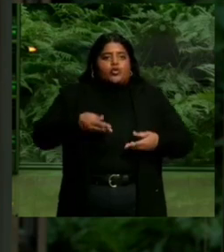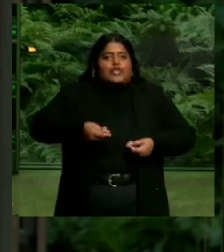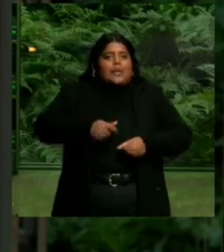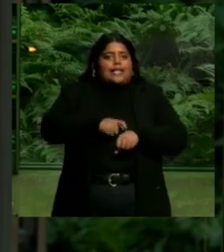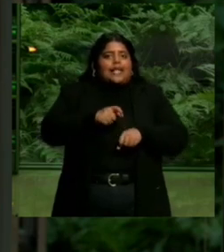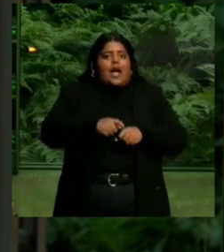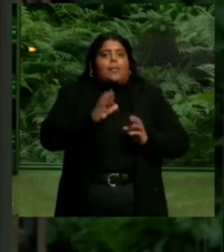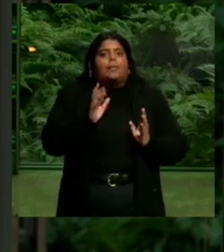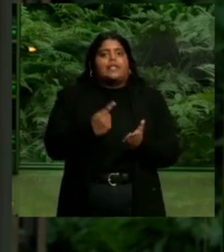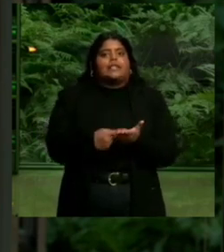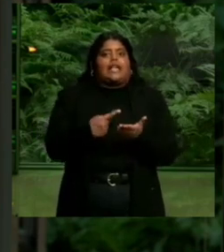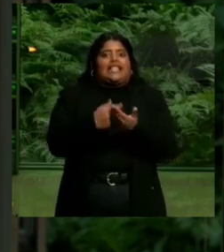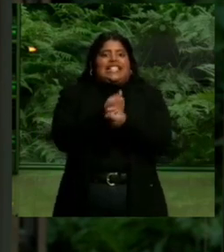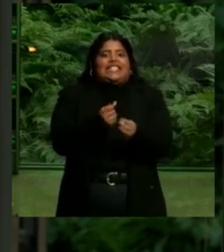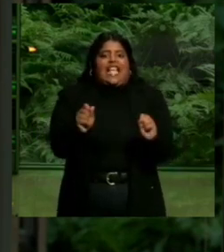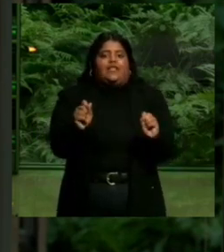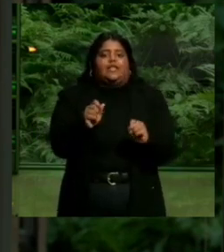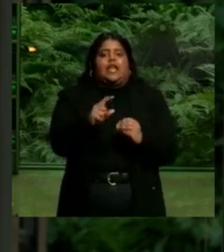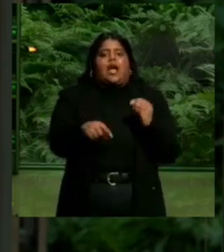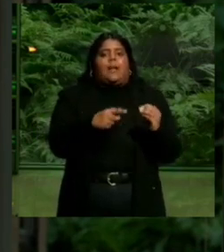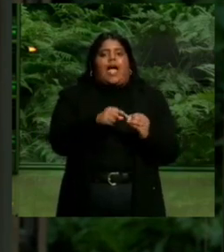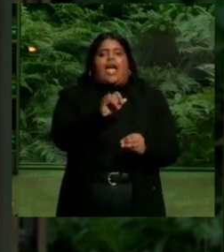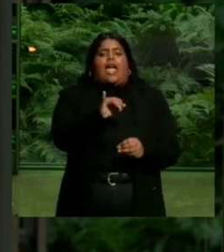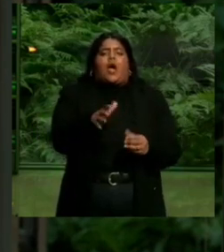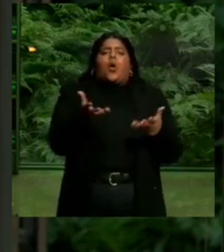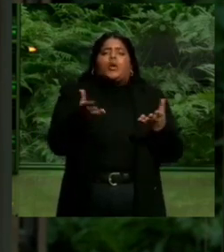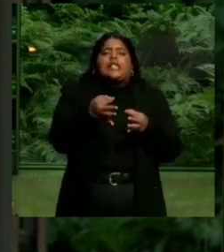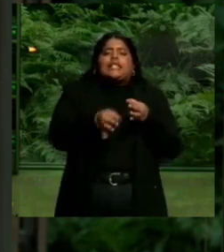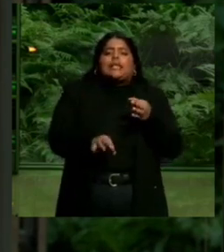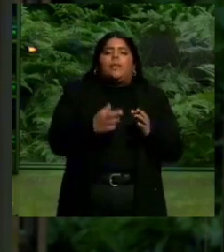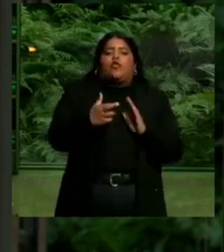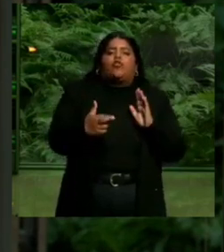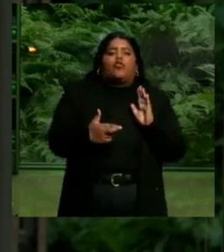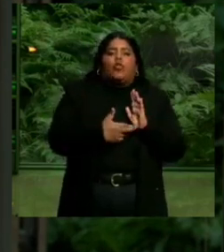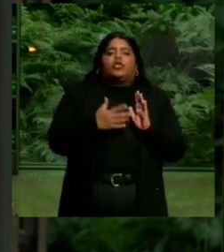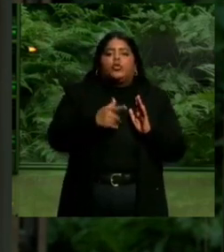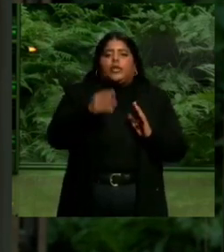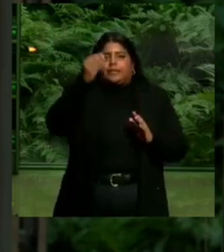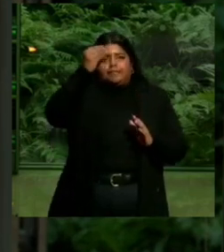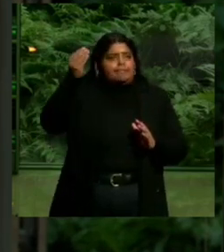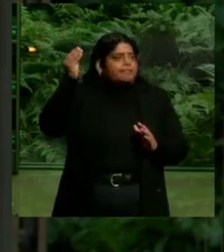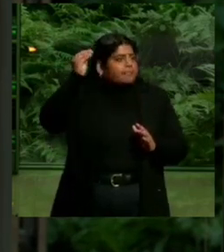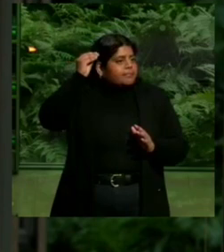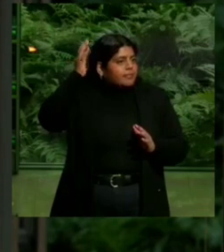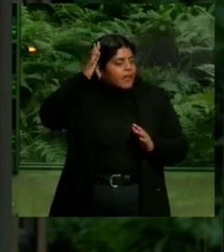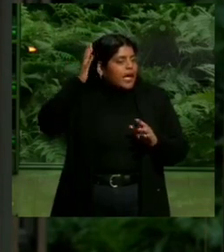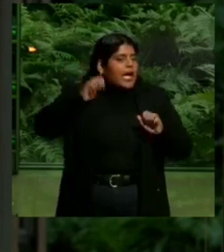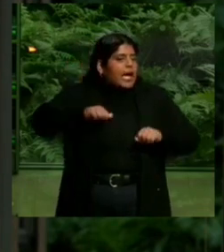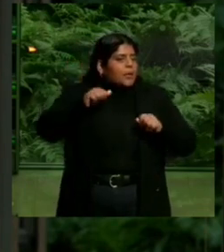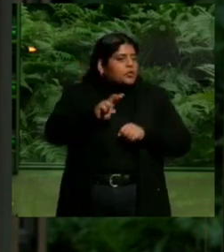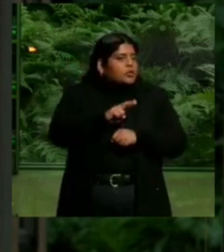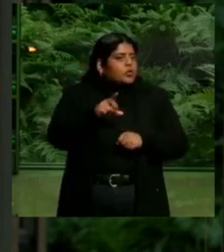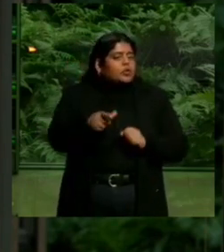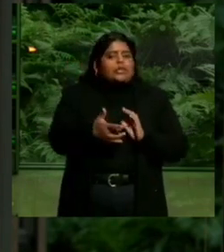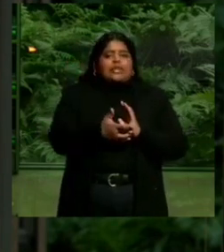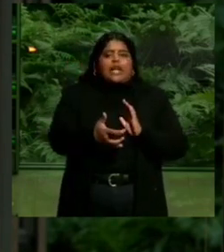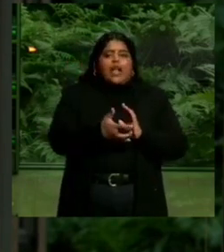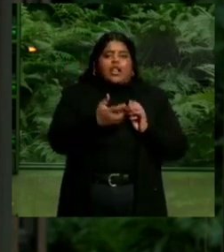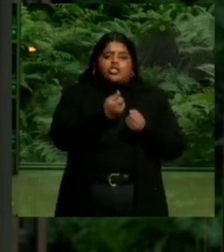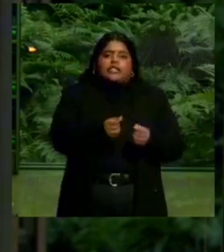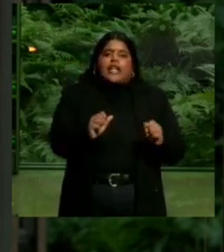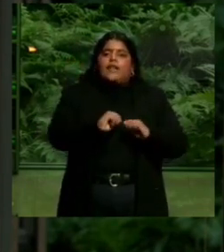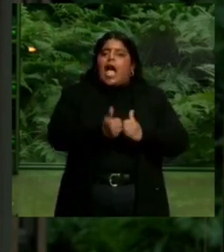also talking about safety of AI and what are some simple rules that we could keep in mind that would allow us to use this technology